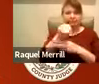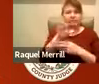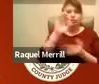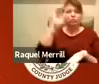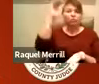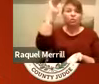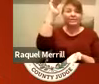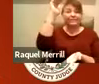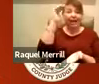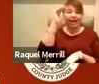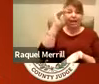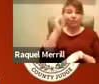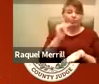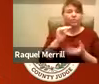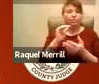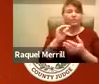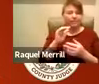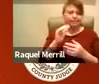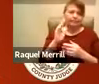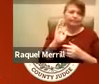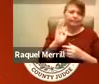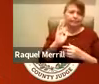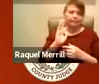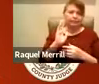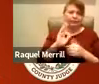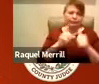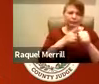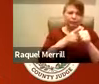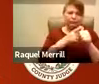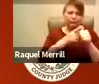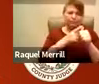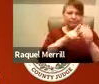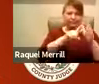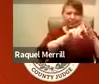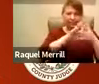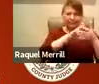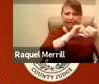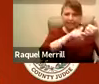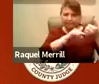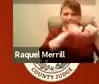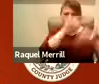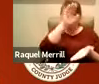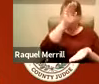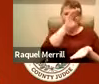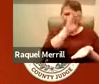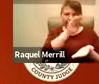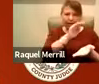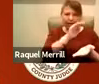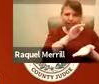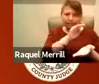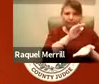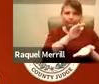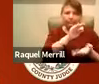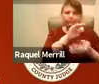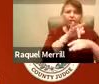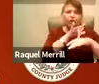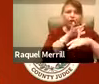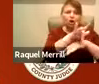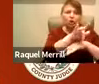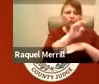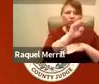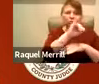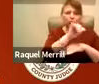down, starting kind of there at the very end, somewhere in the early part of